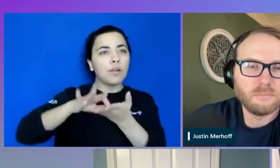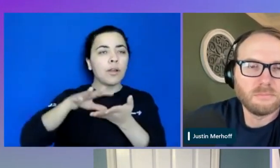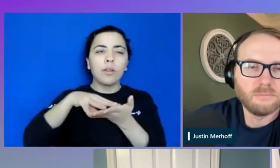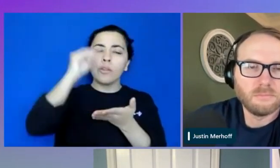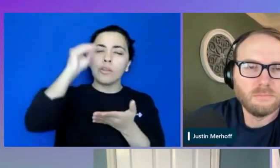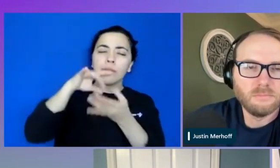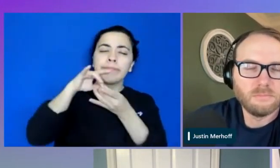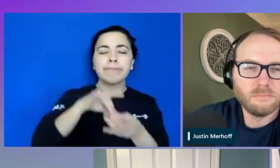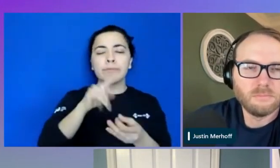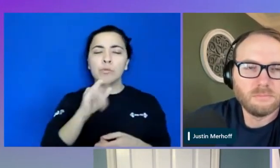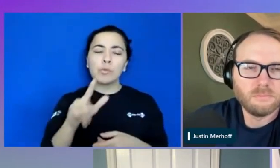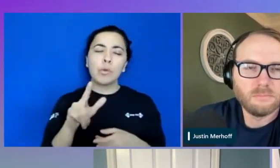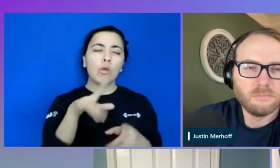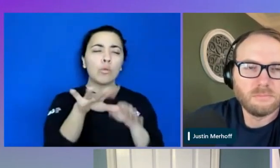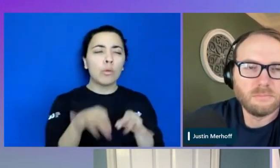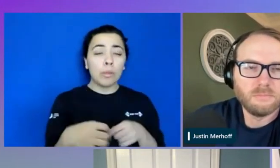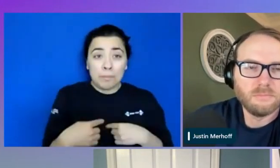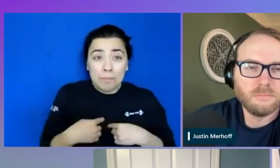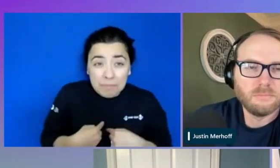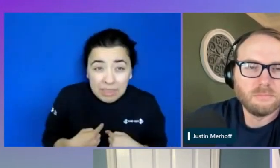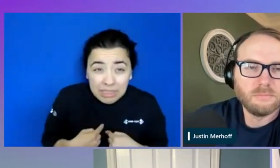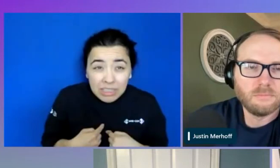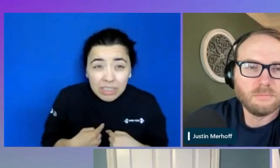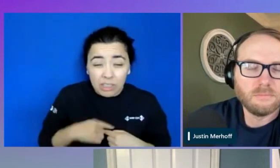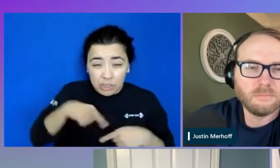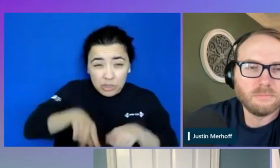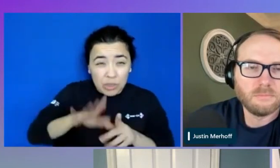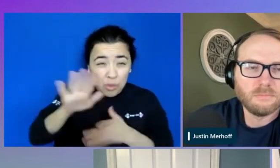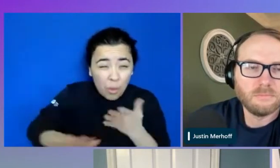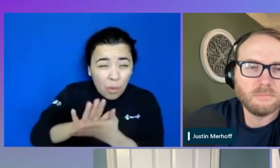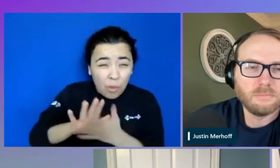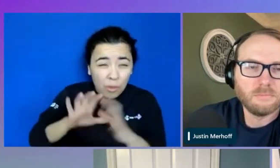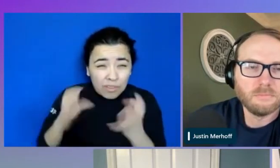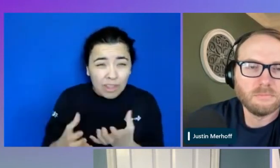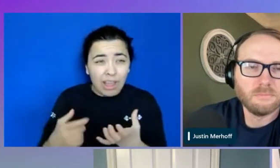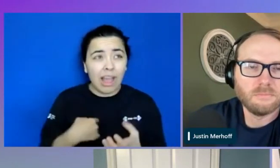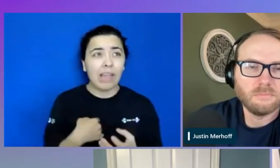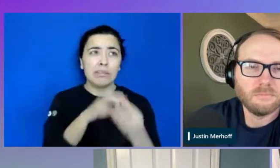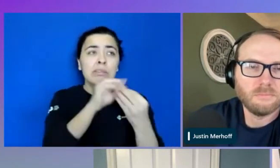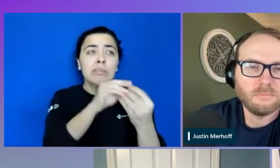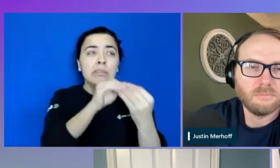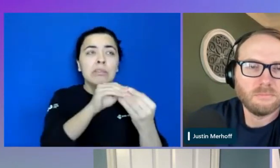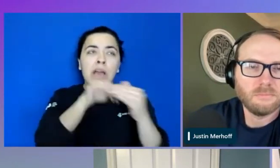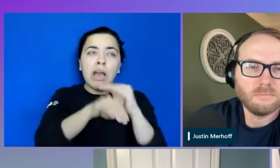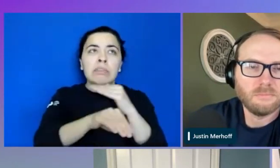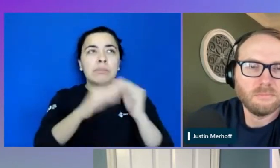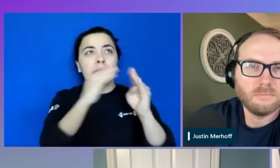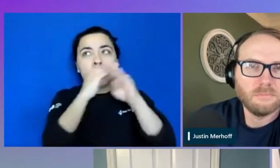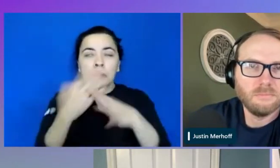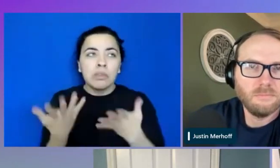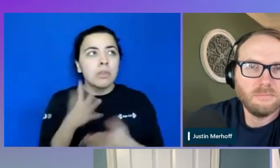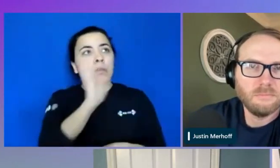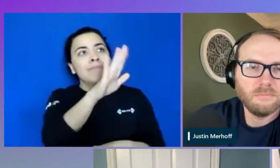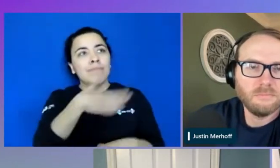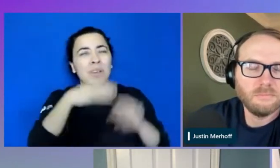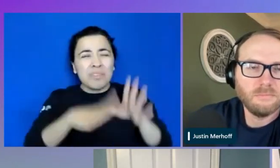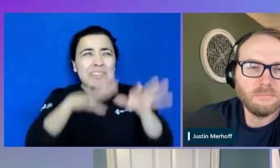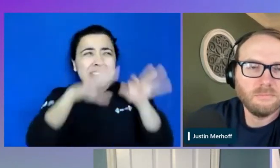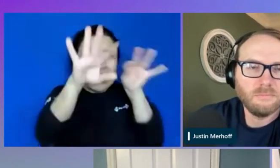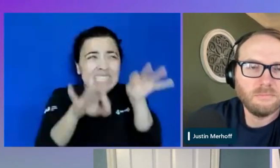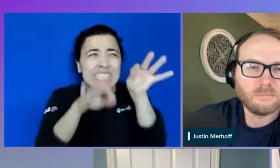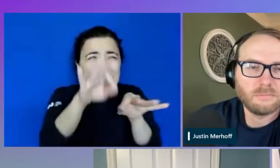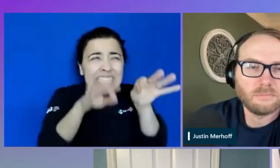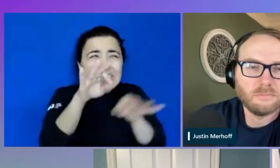about the tools, I was fighting accessibility barriers and then having to go to my professor and explain why I couldn't do